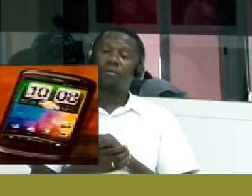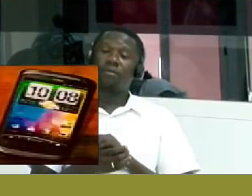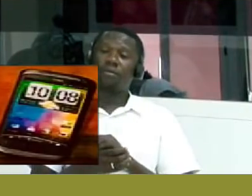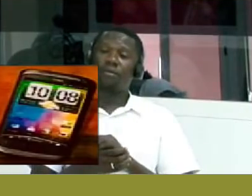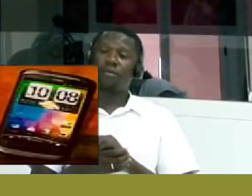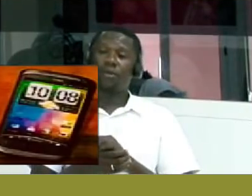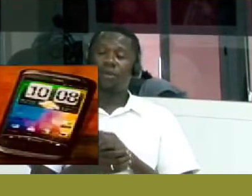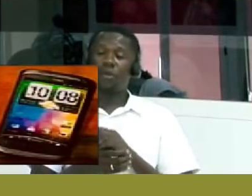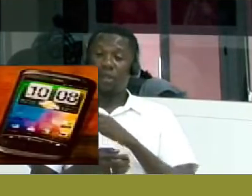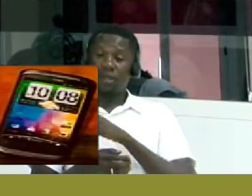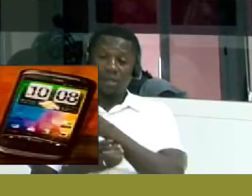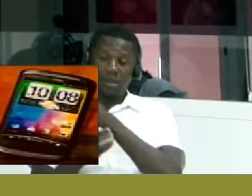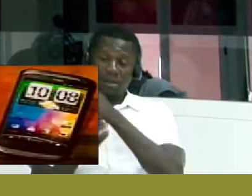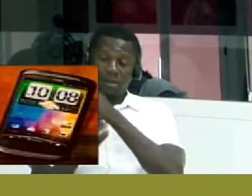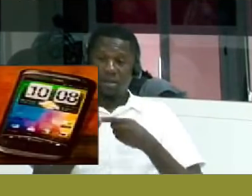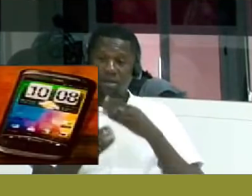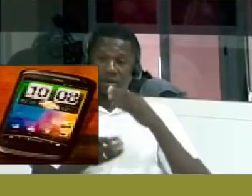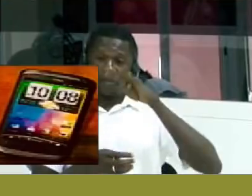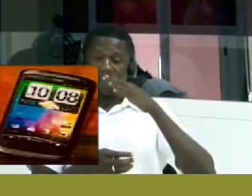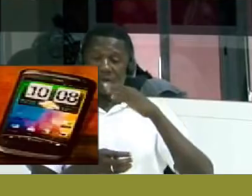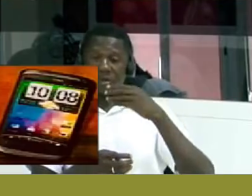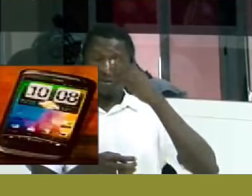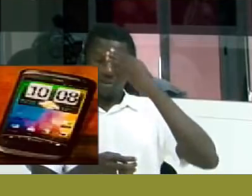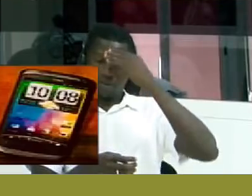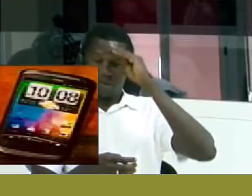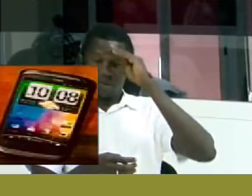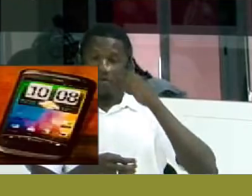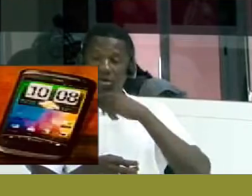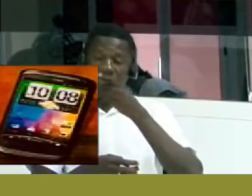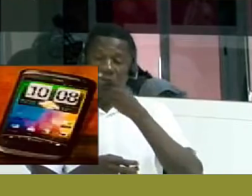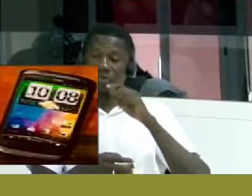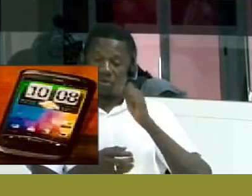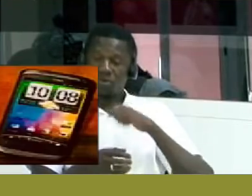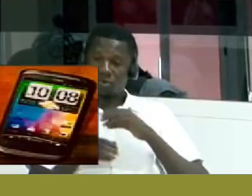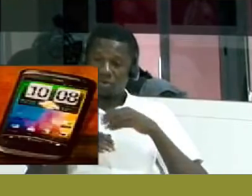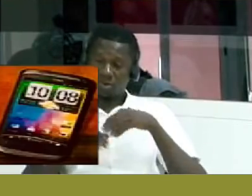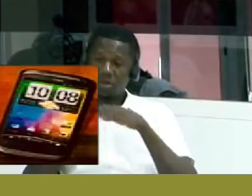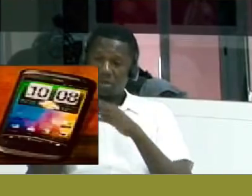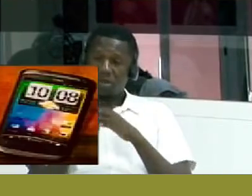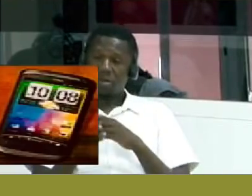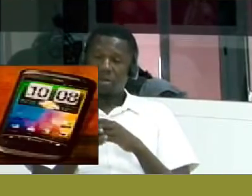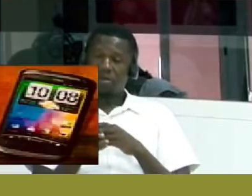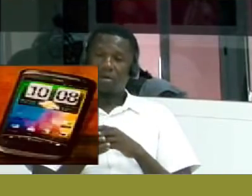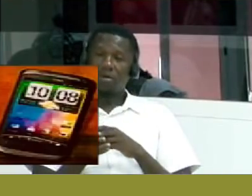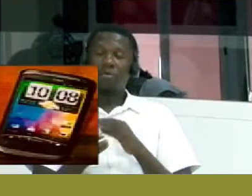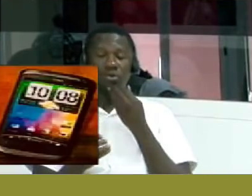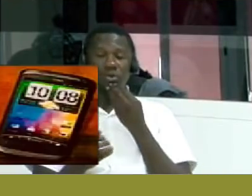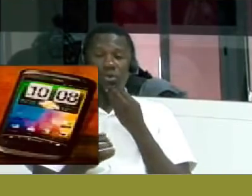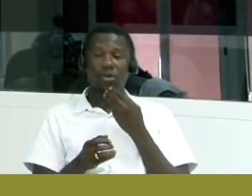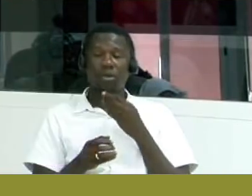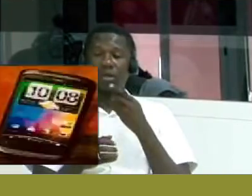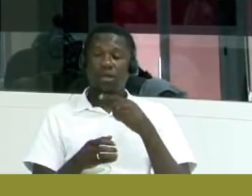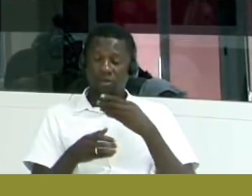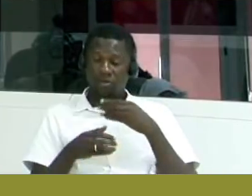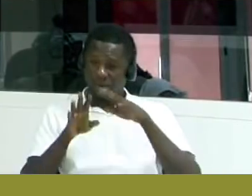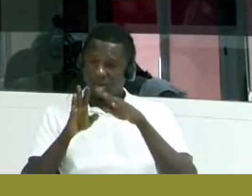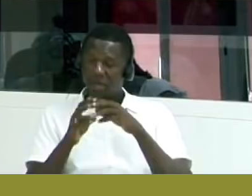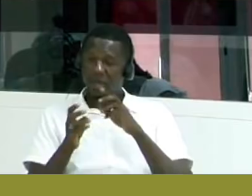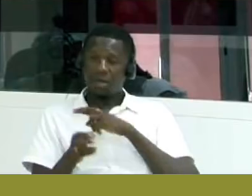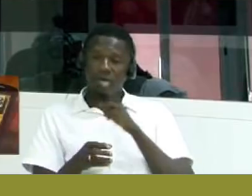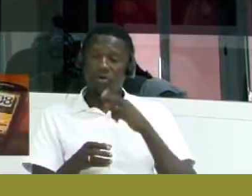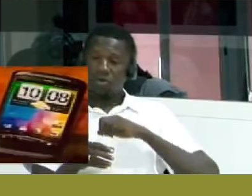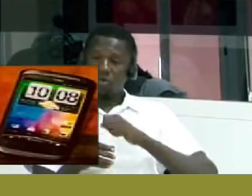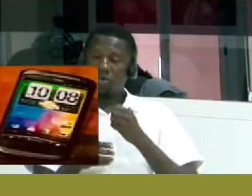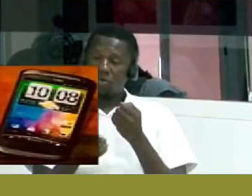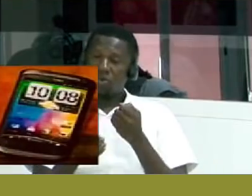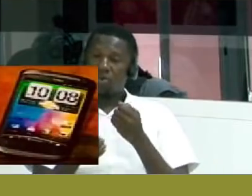These 14 boys that I was supposed to sack, I'm sorry, I hope I'm not deviating, that I was supposed to sack and I did not sack. When I came